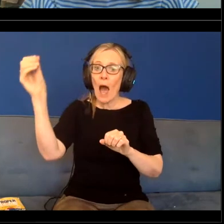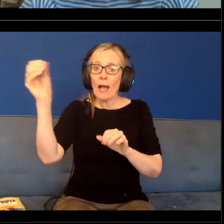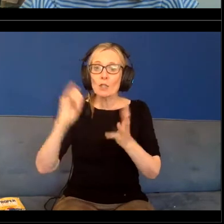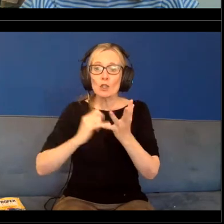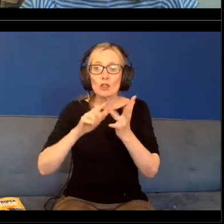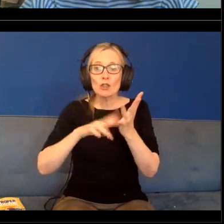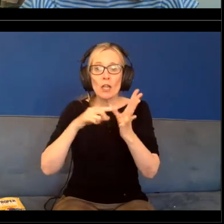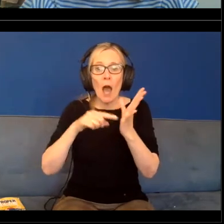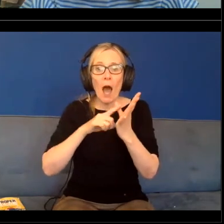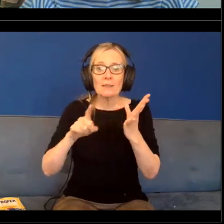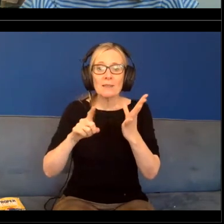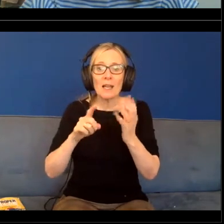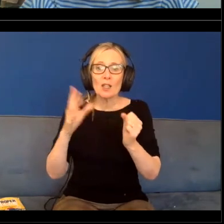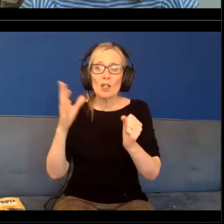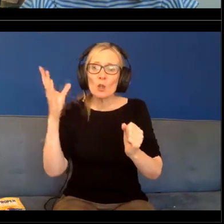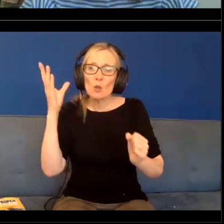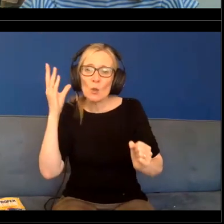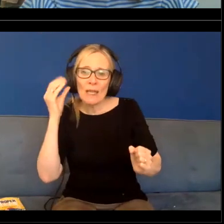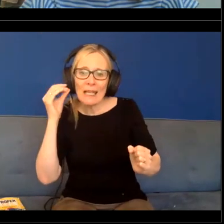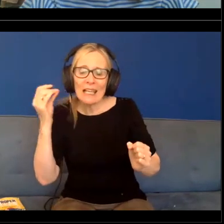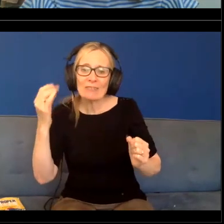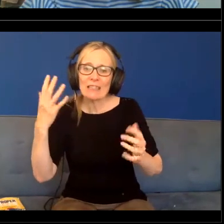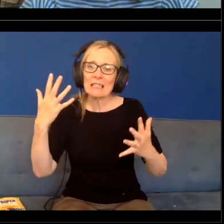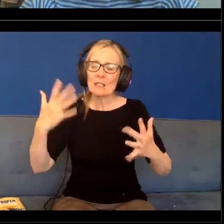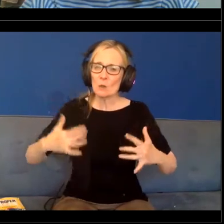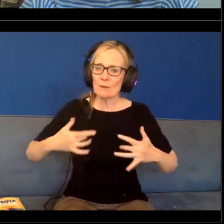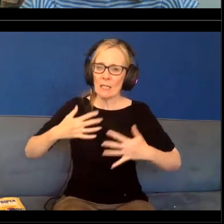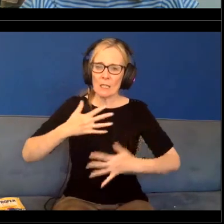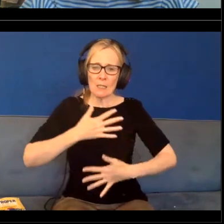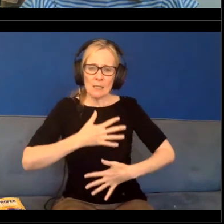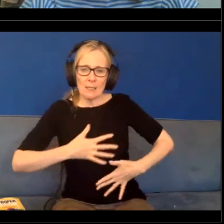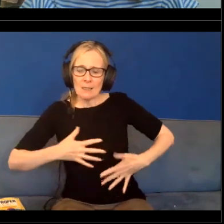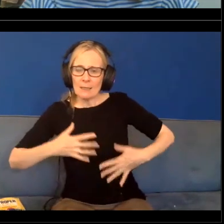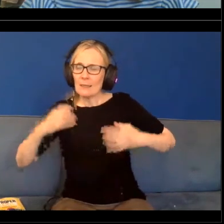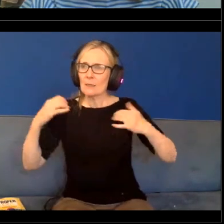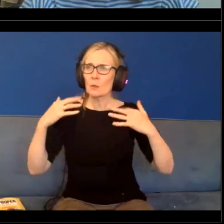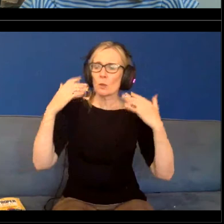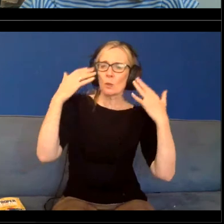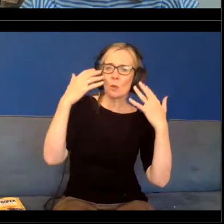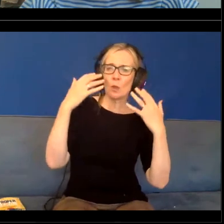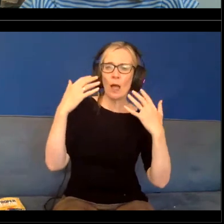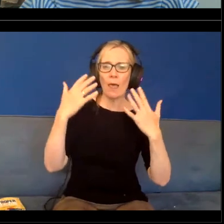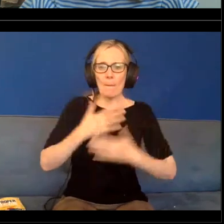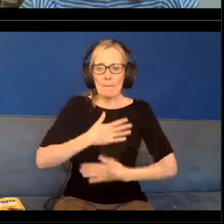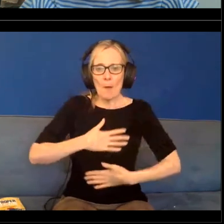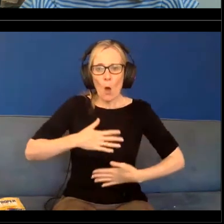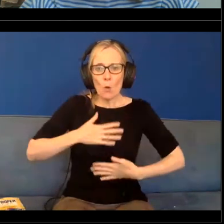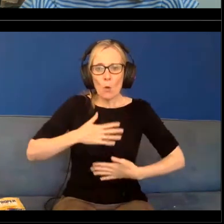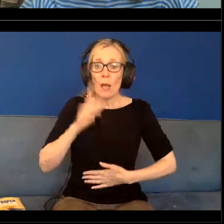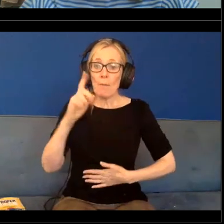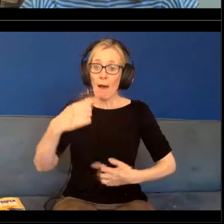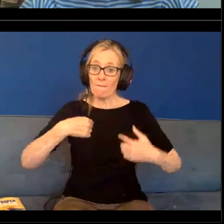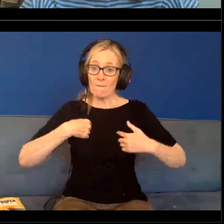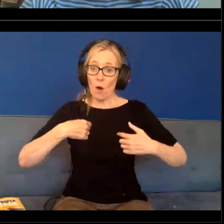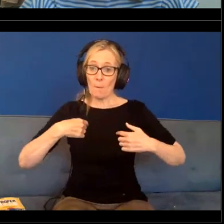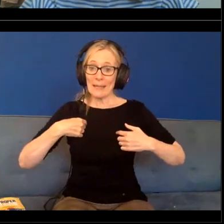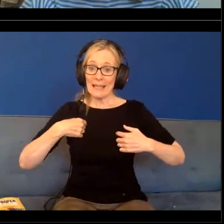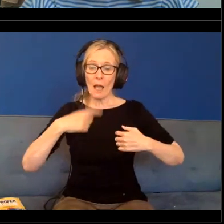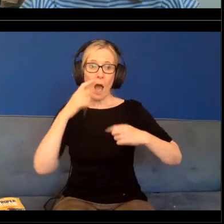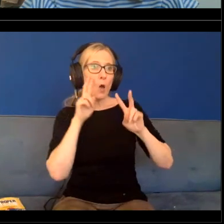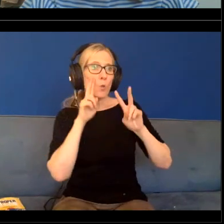deeply affected by the emotional styles that the music can give. But for me, when I watch sign language, in